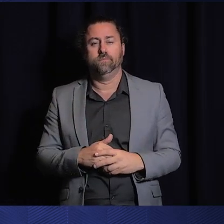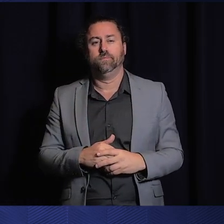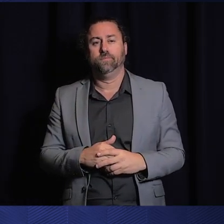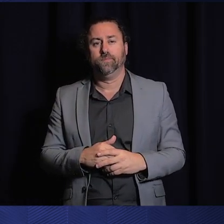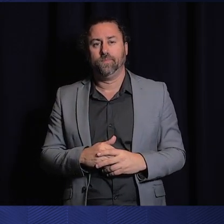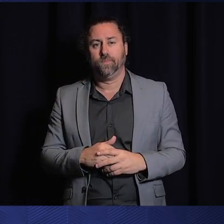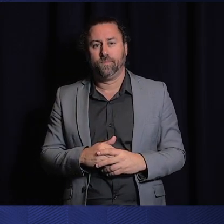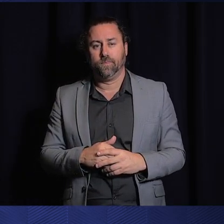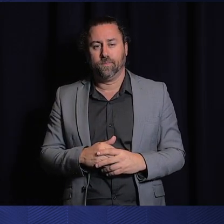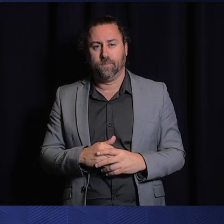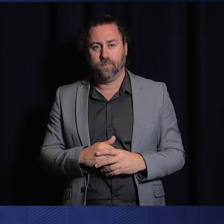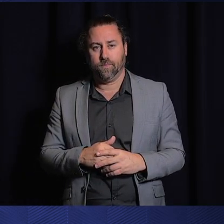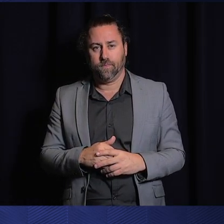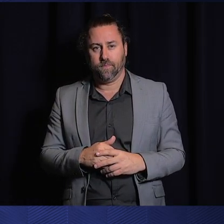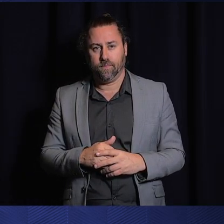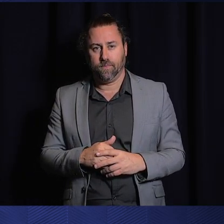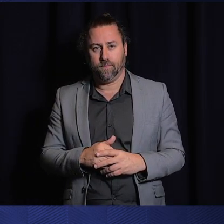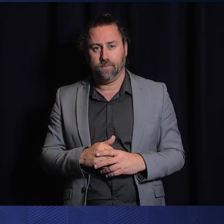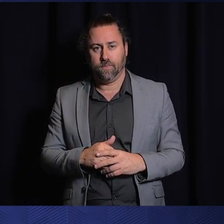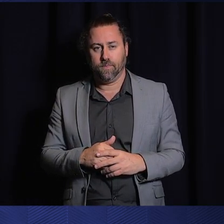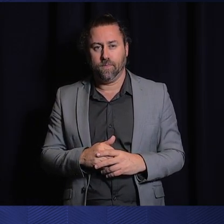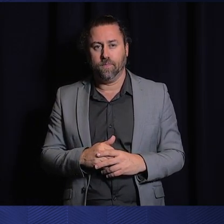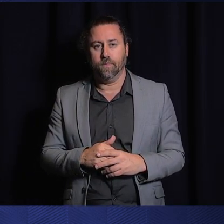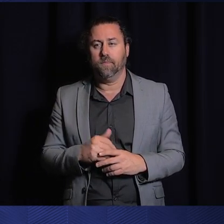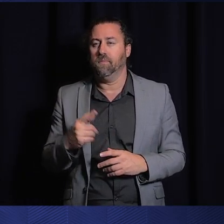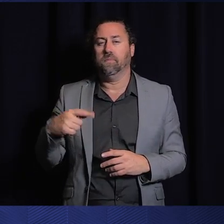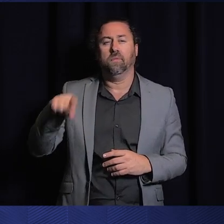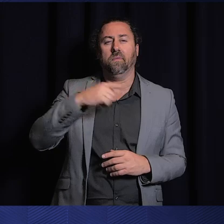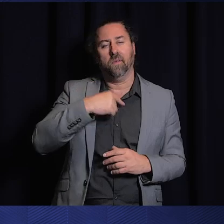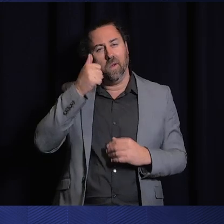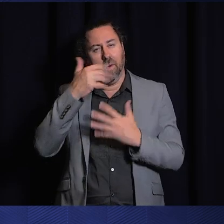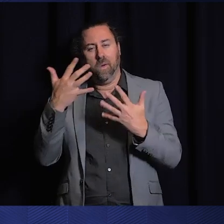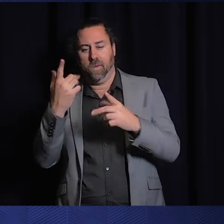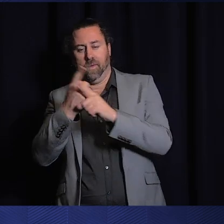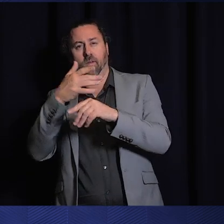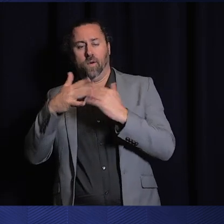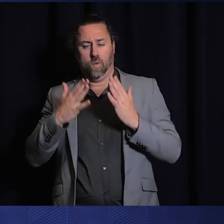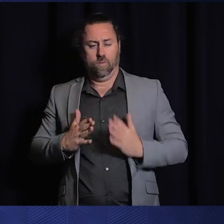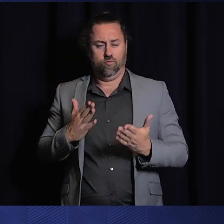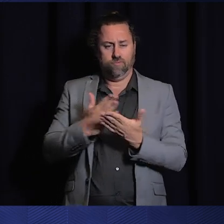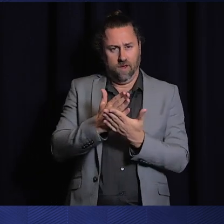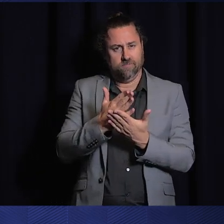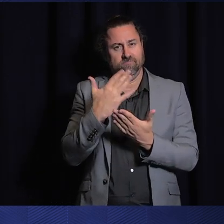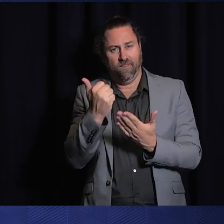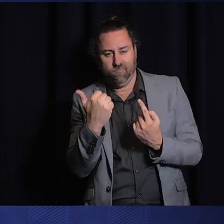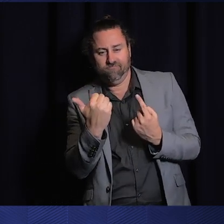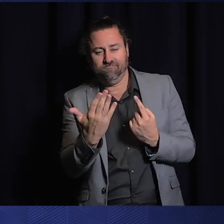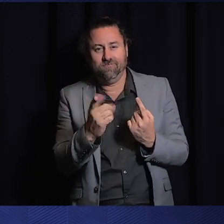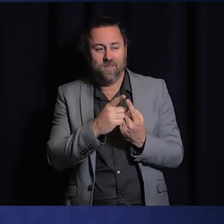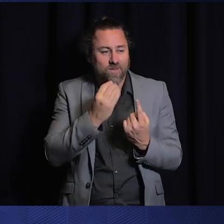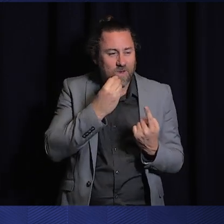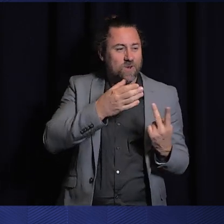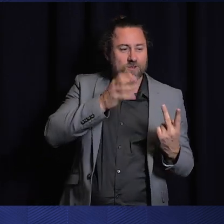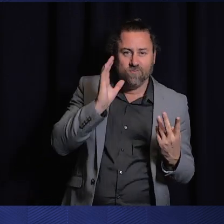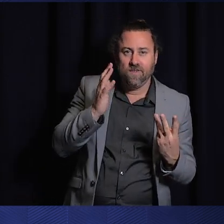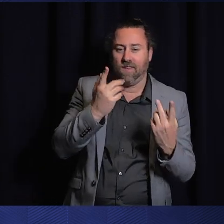that this initiative to talk about human rights and disaster displacement has a strong impetus